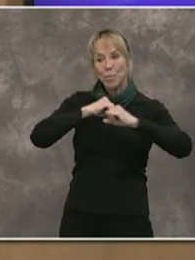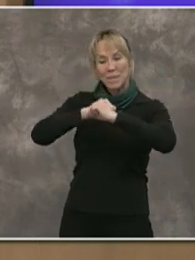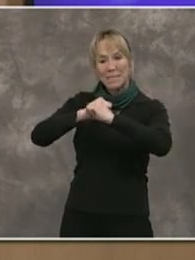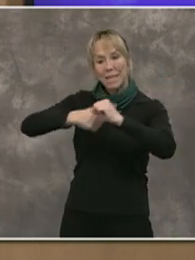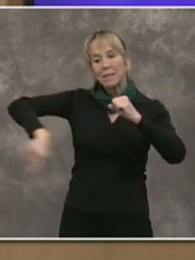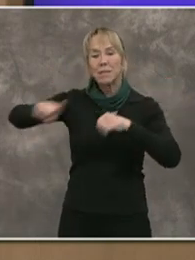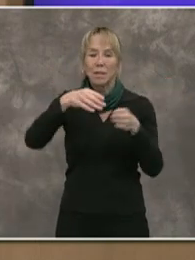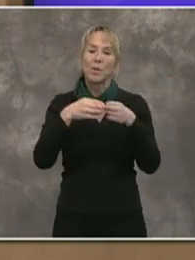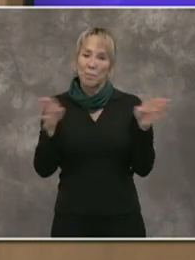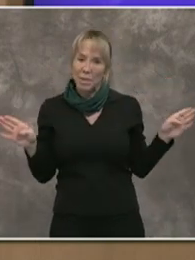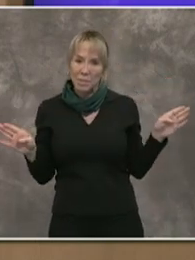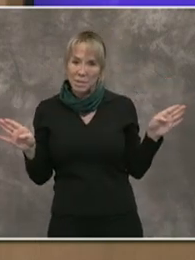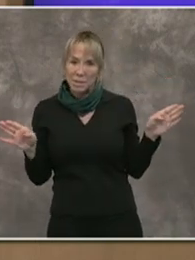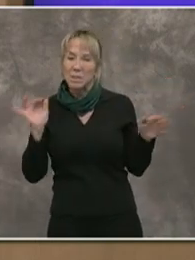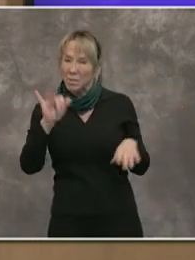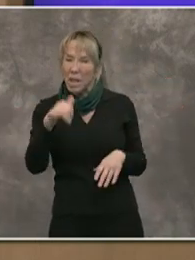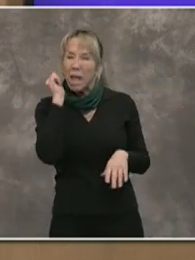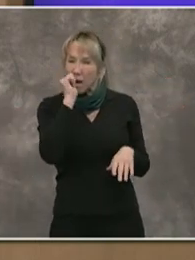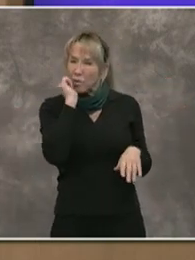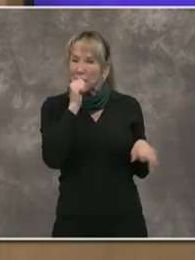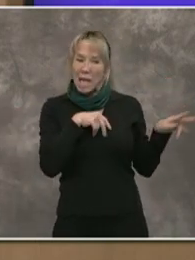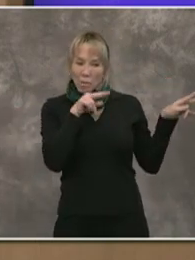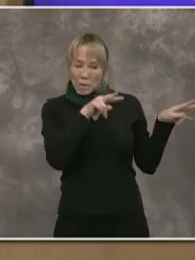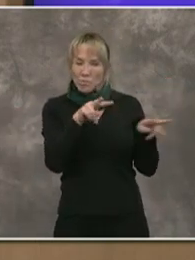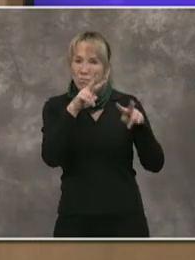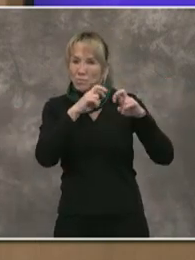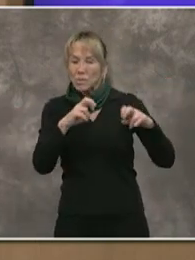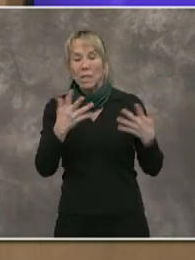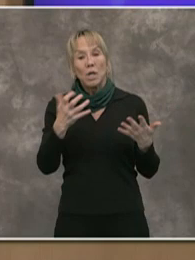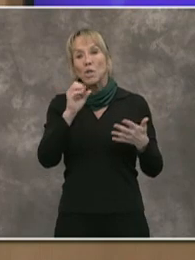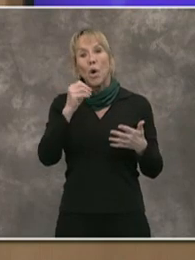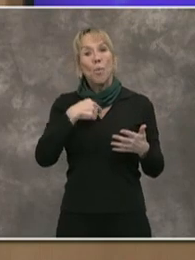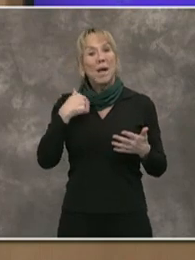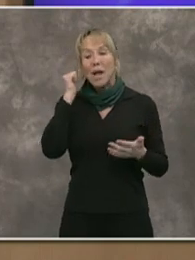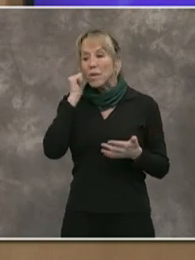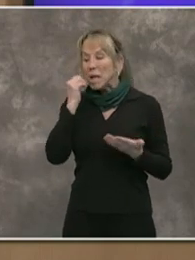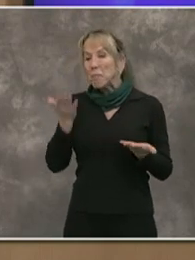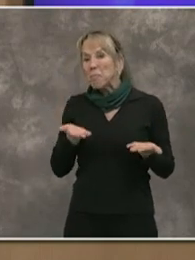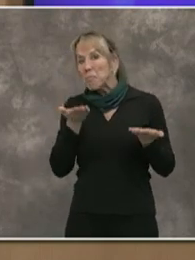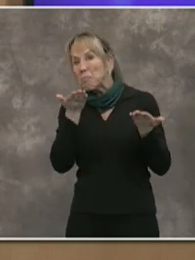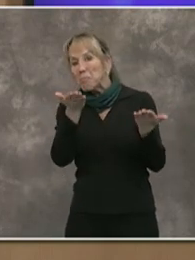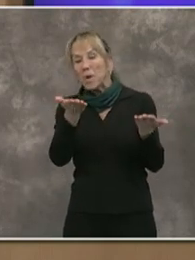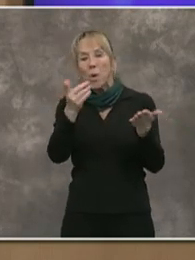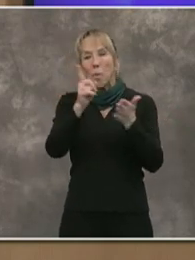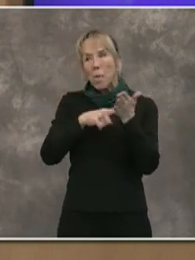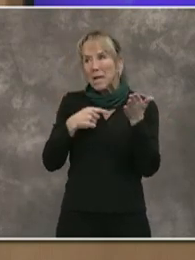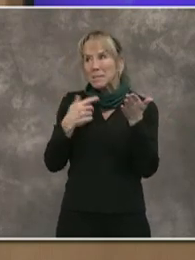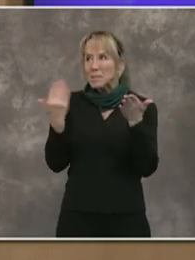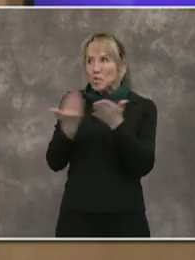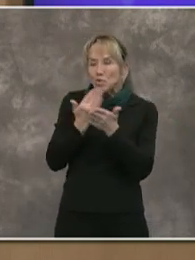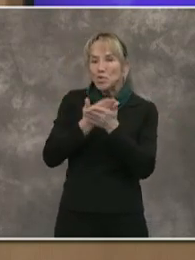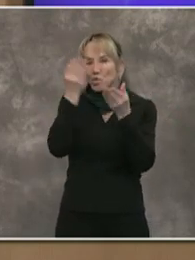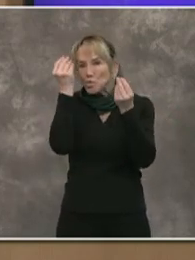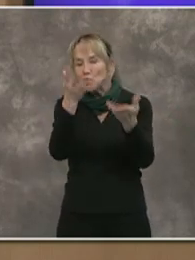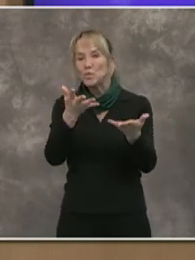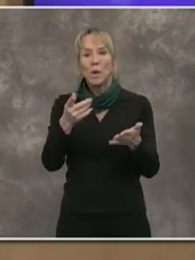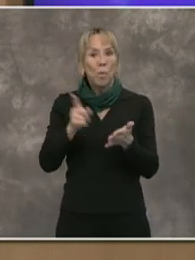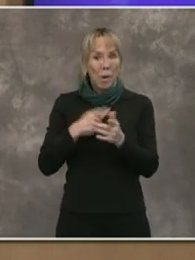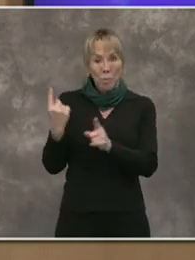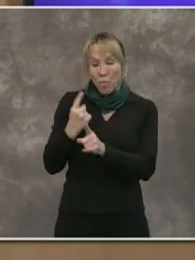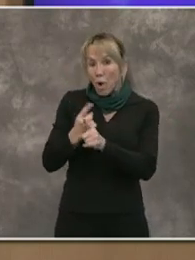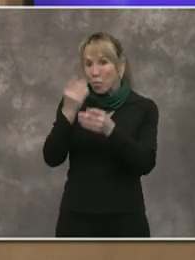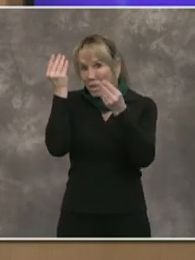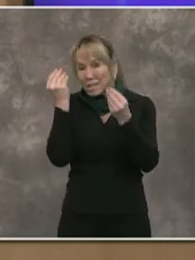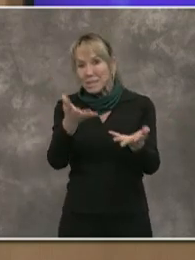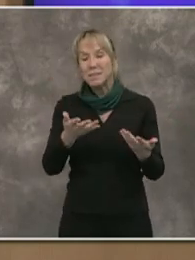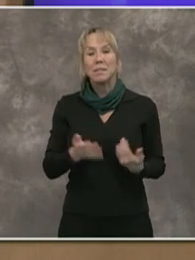look for what is something new that we feel confident that we can share, what is something we think is appropriate to share. We didn't provide